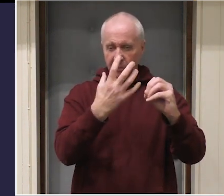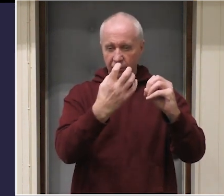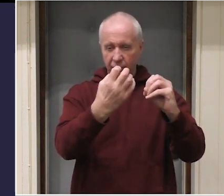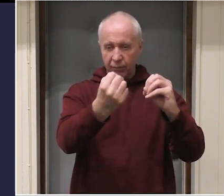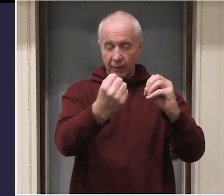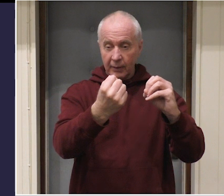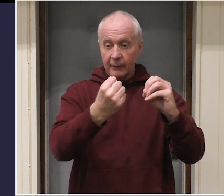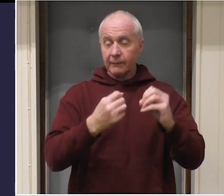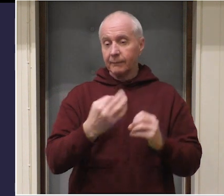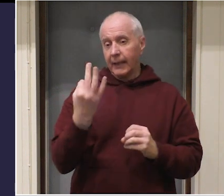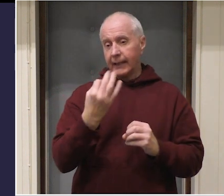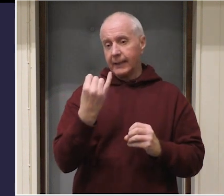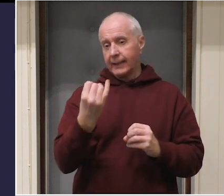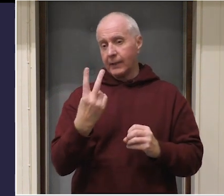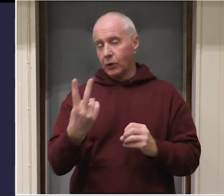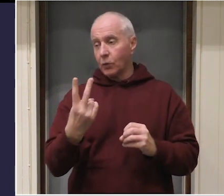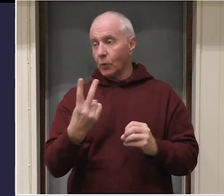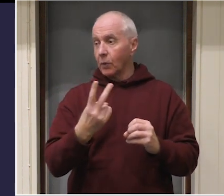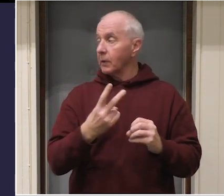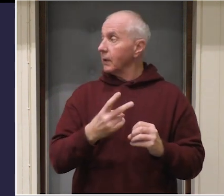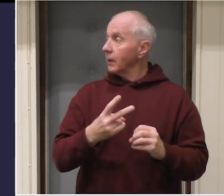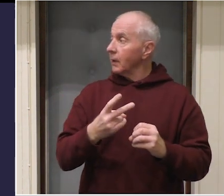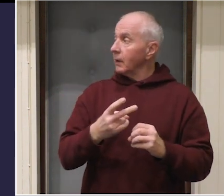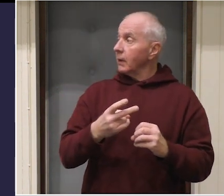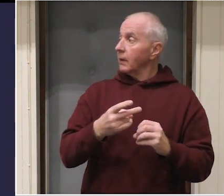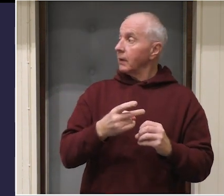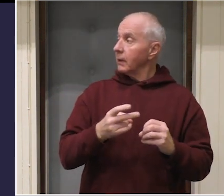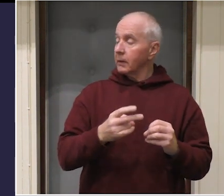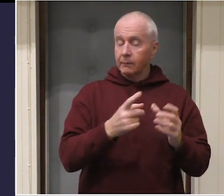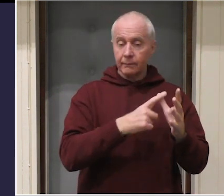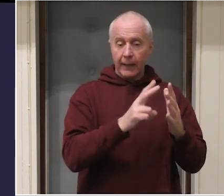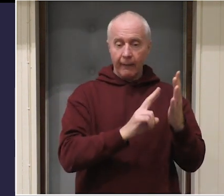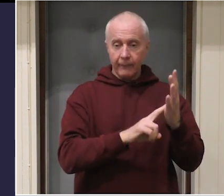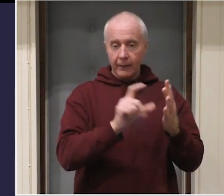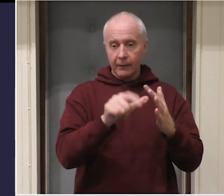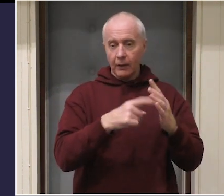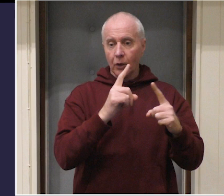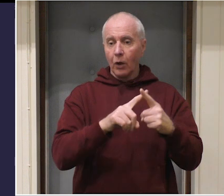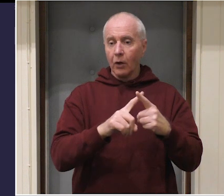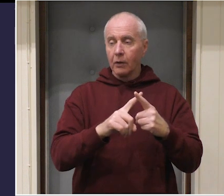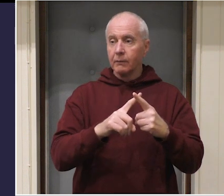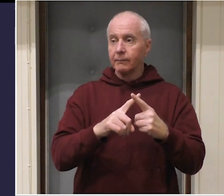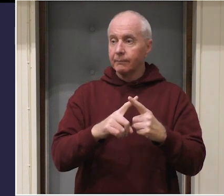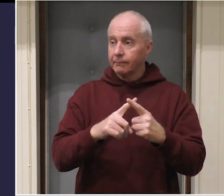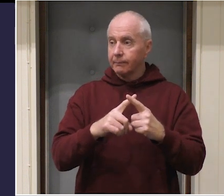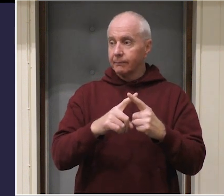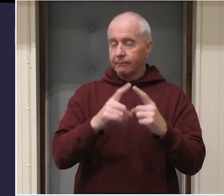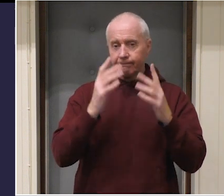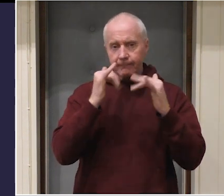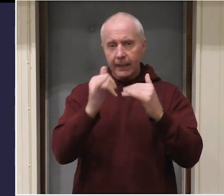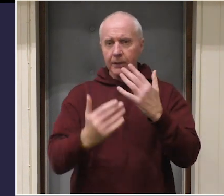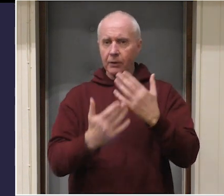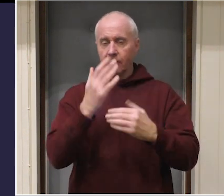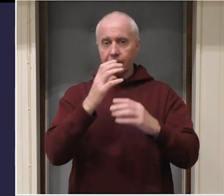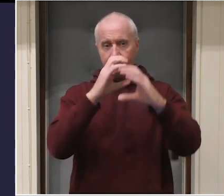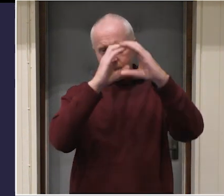we move forward to 1862, the great American telescope maker Alvin Clark was testing out a new telescope, pointed it at